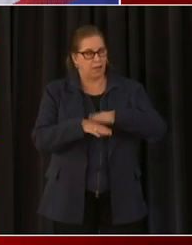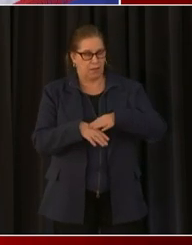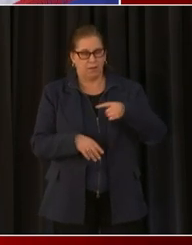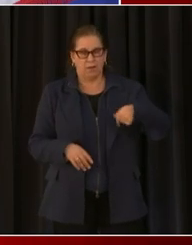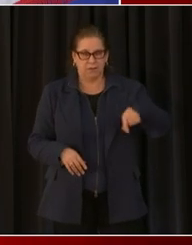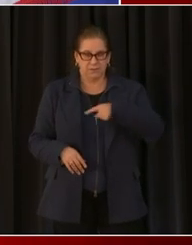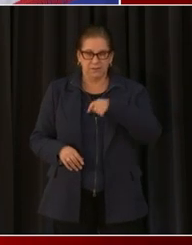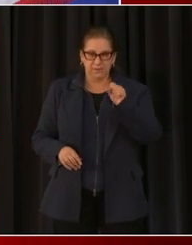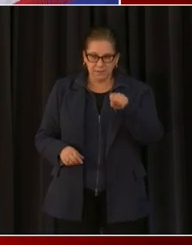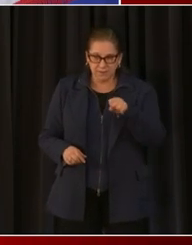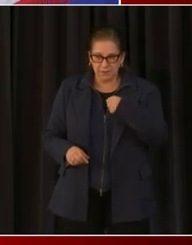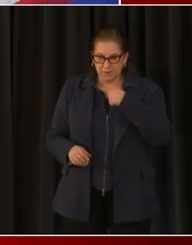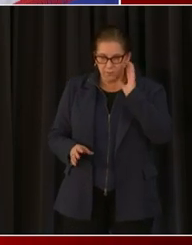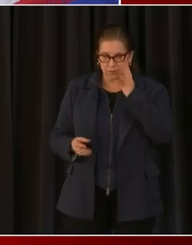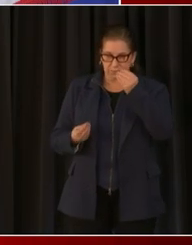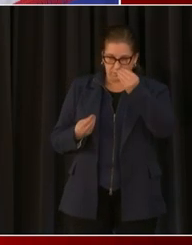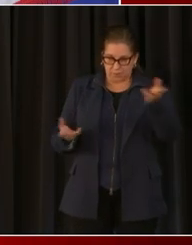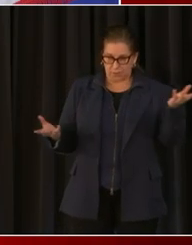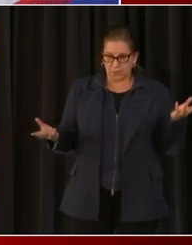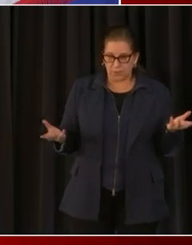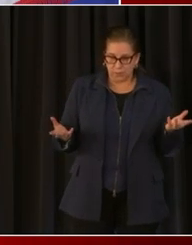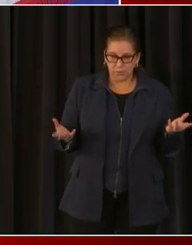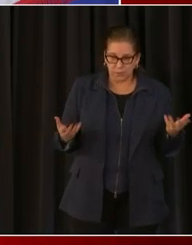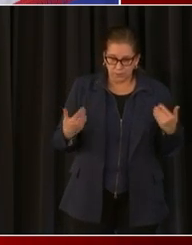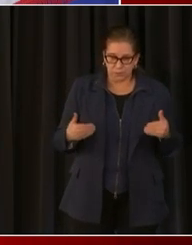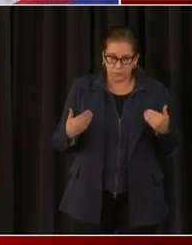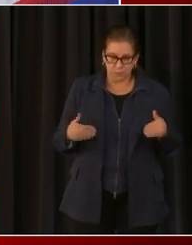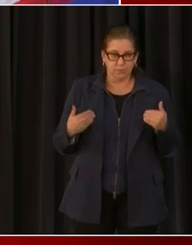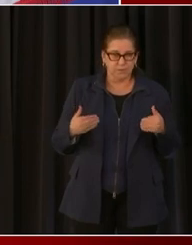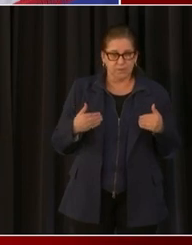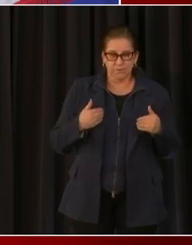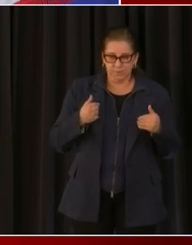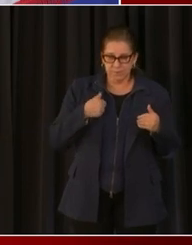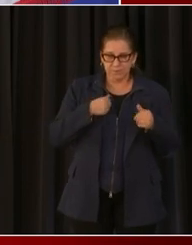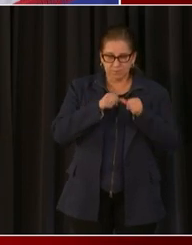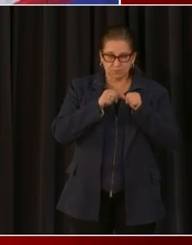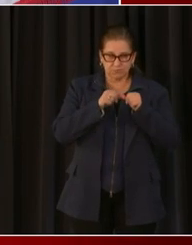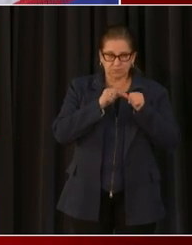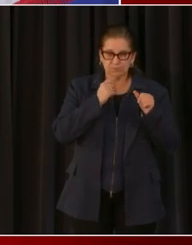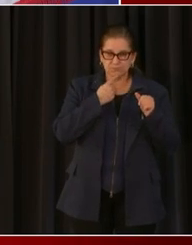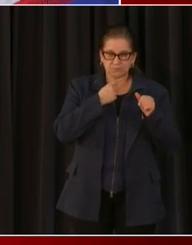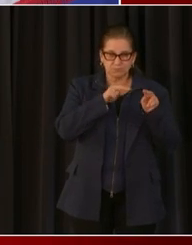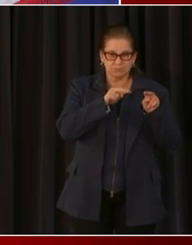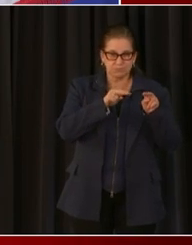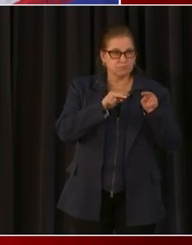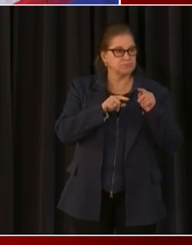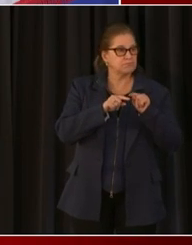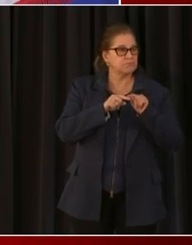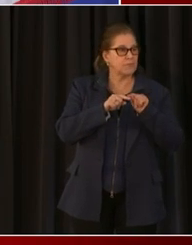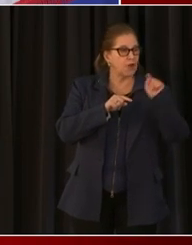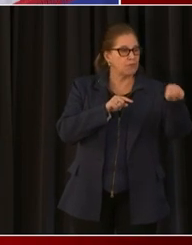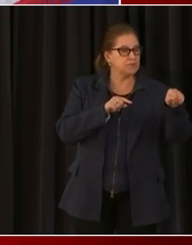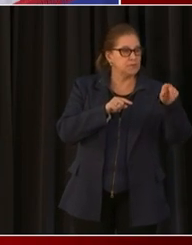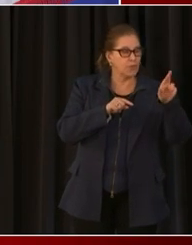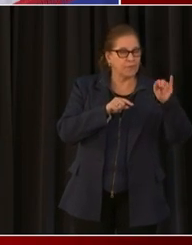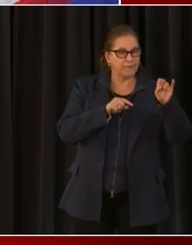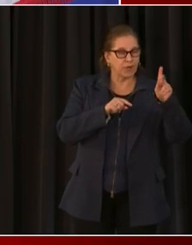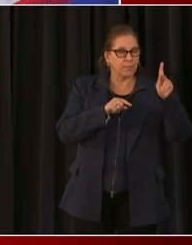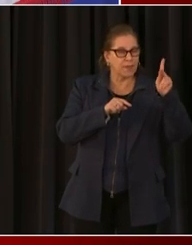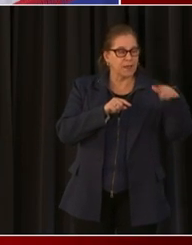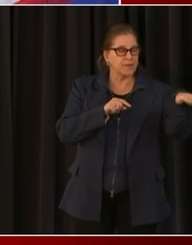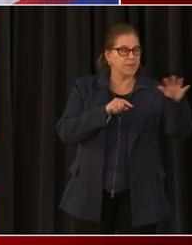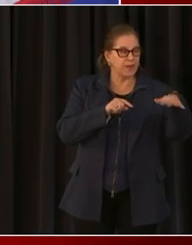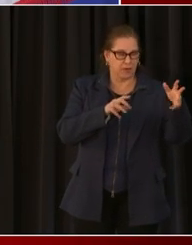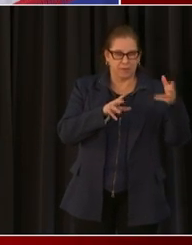So I would tell residents to look at our numbers, but also look at what's happening in the region, because that impacts our